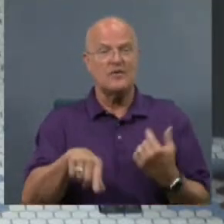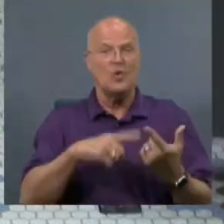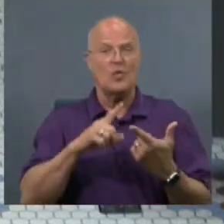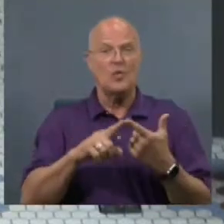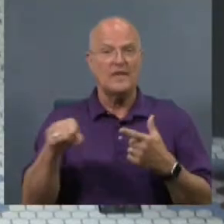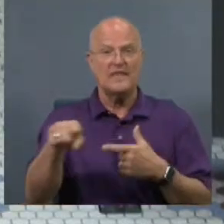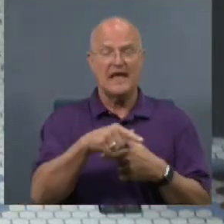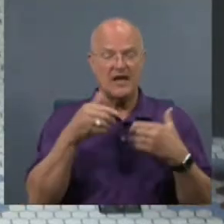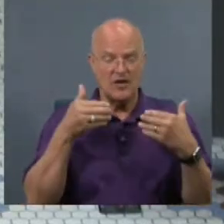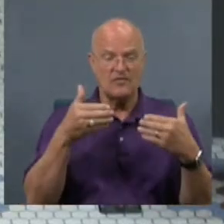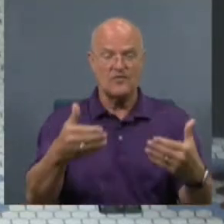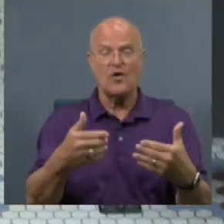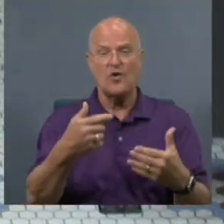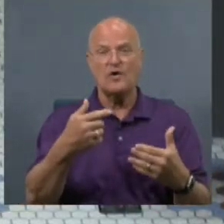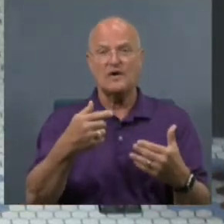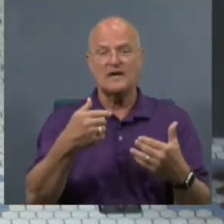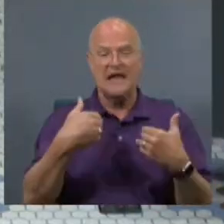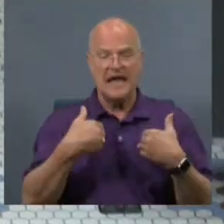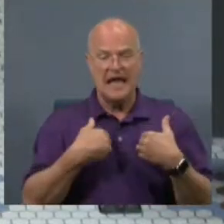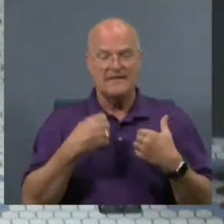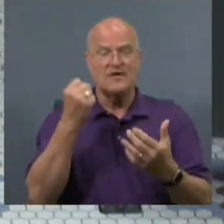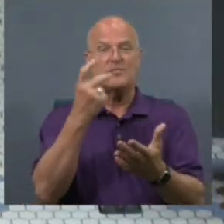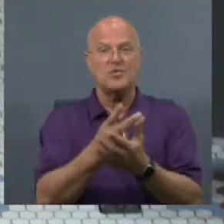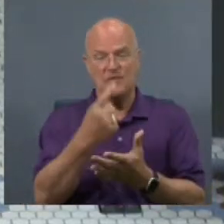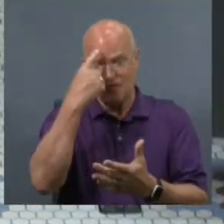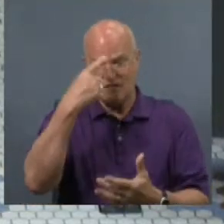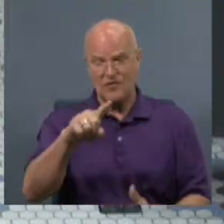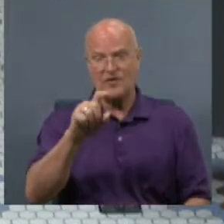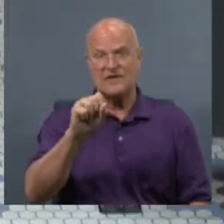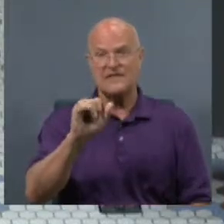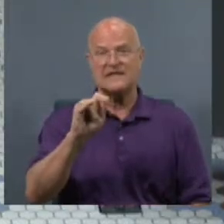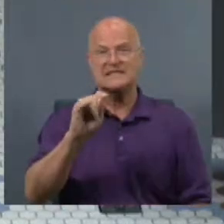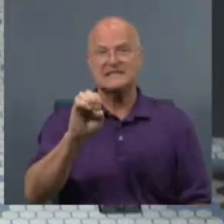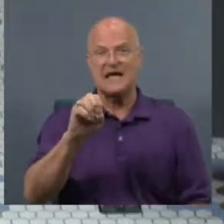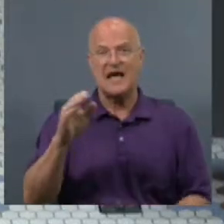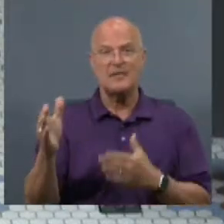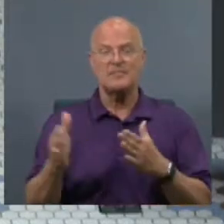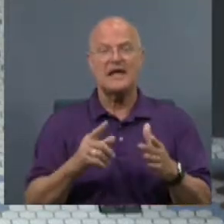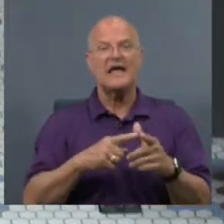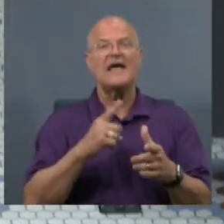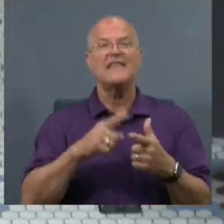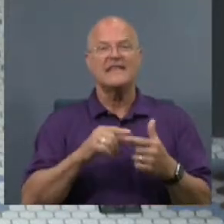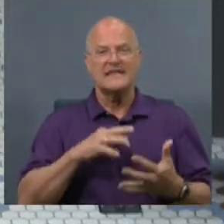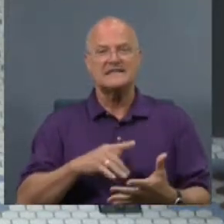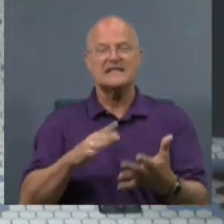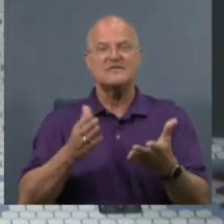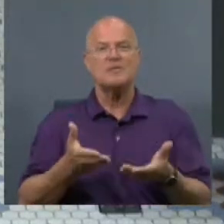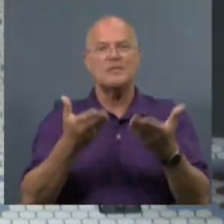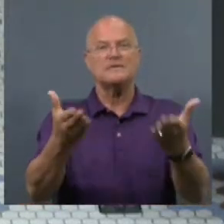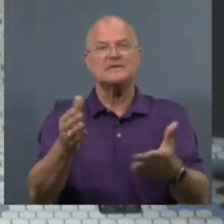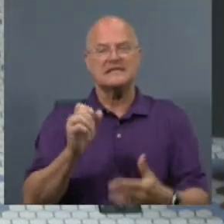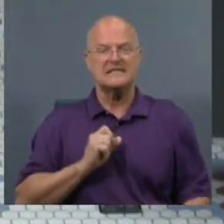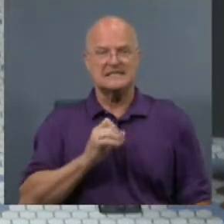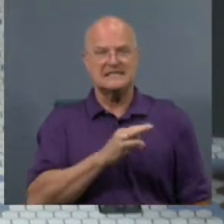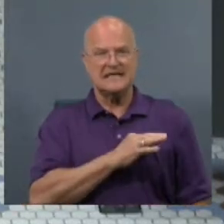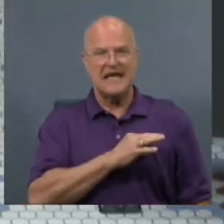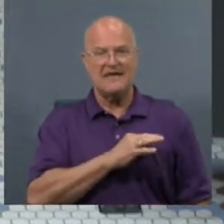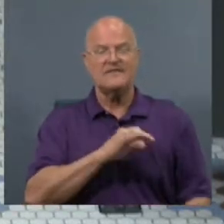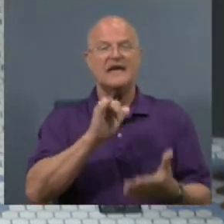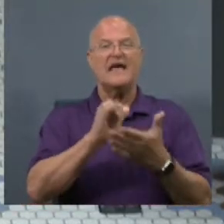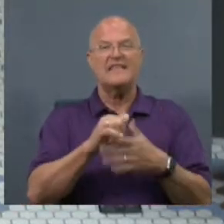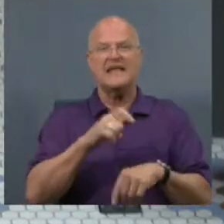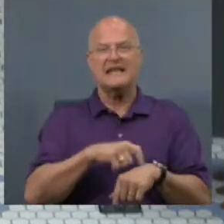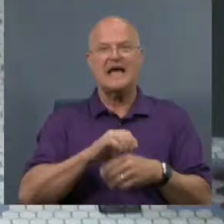go to have approval of their site plan, those studies will be presented to staff, vetted by staff, and at that